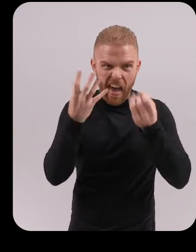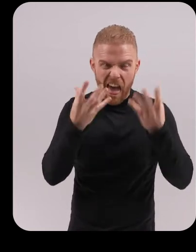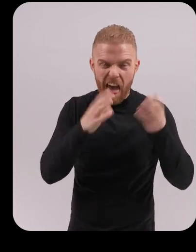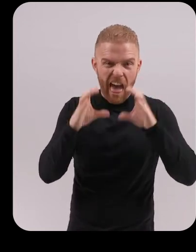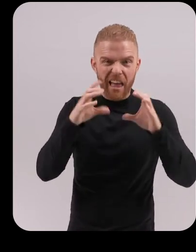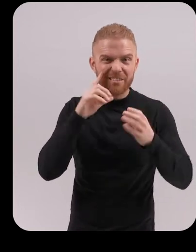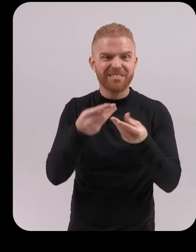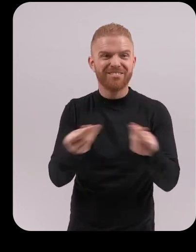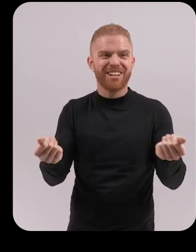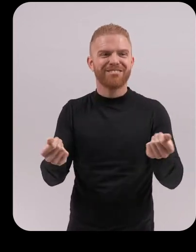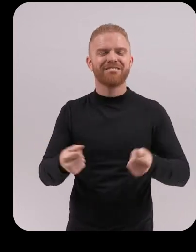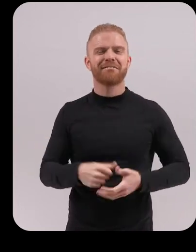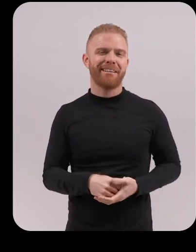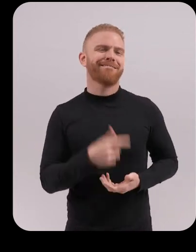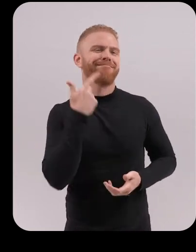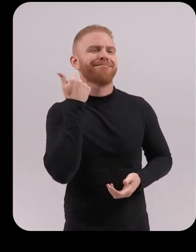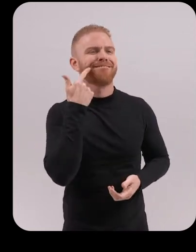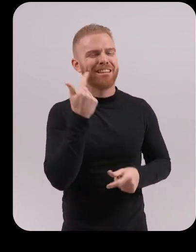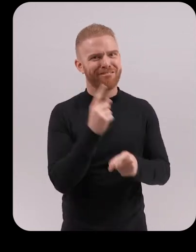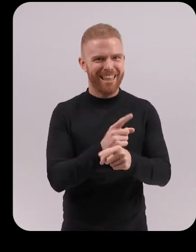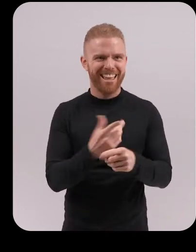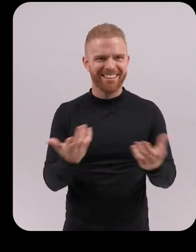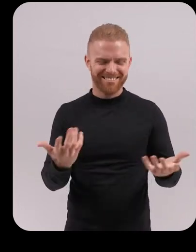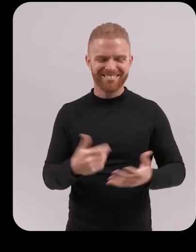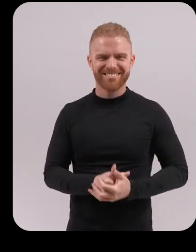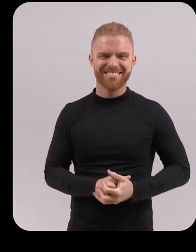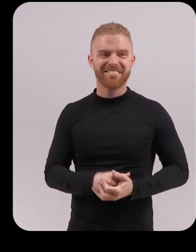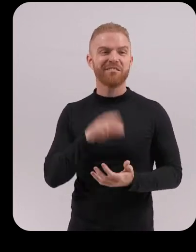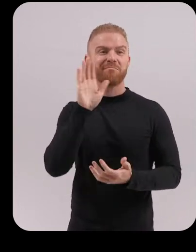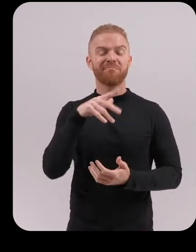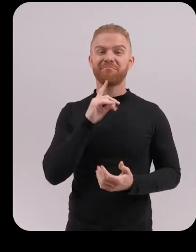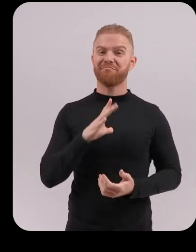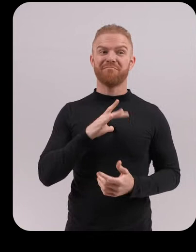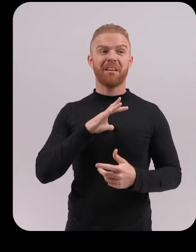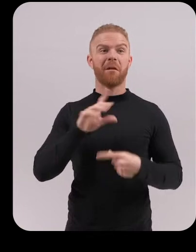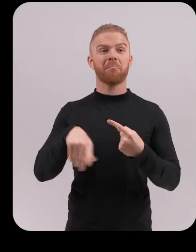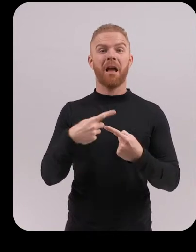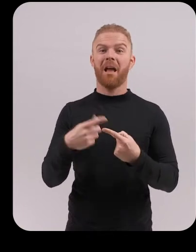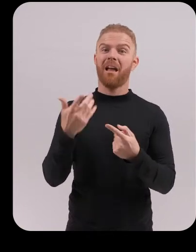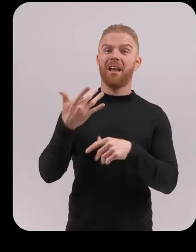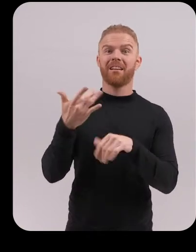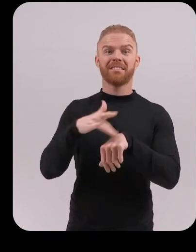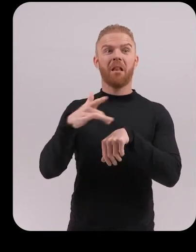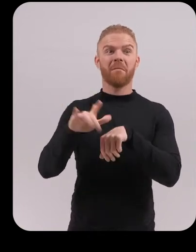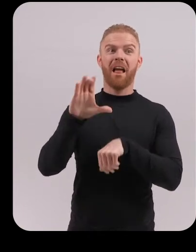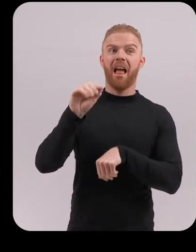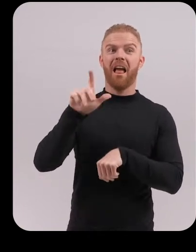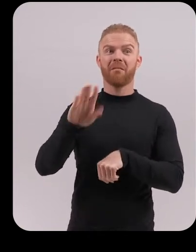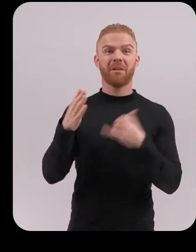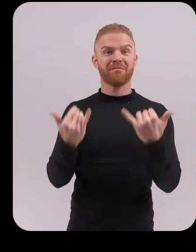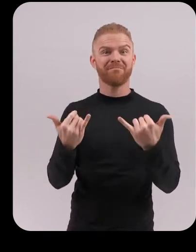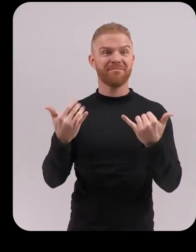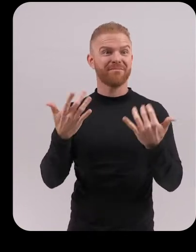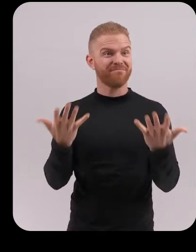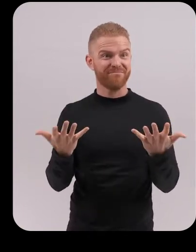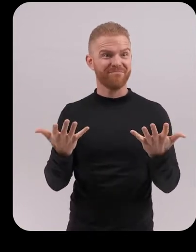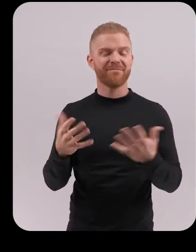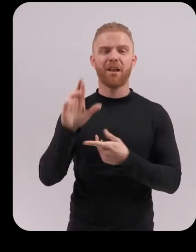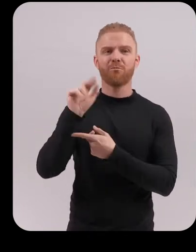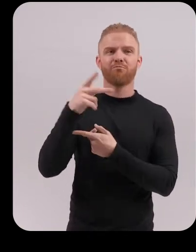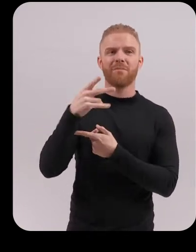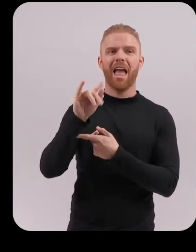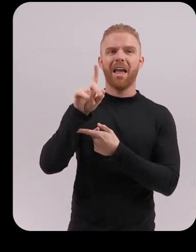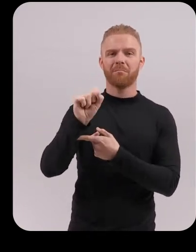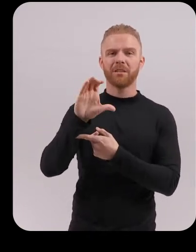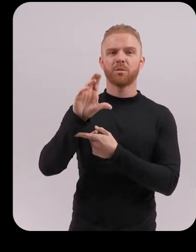solutions. Quite. Well, actually for that, there's a cool new thing available in Colab starting today, Rapids